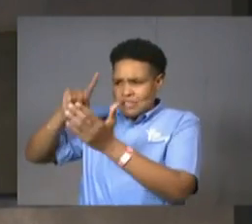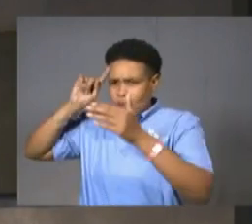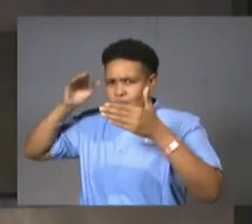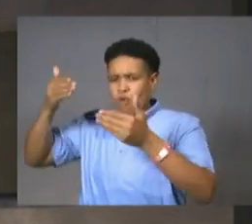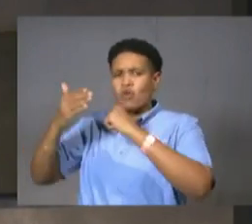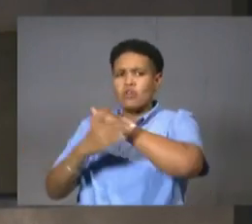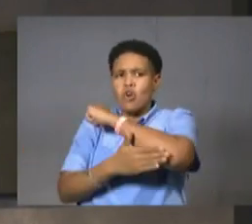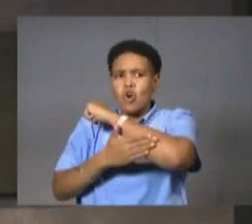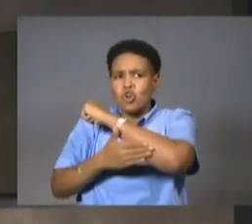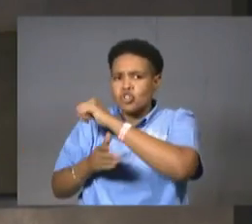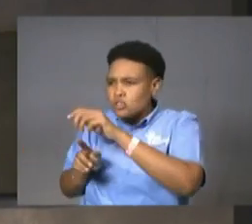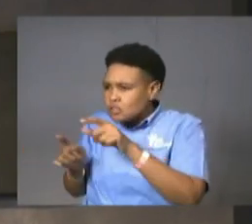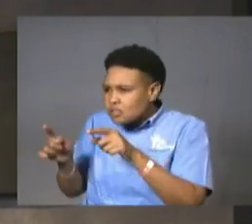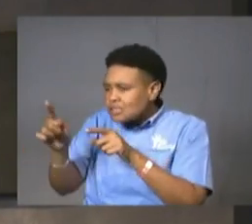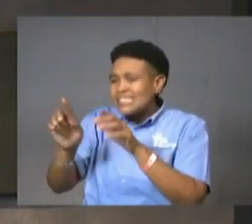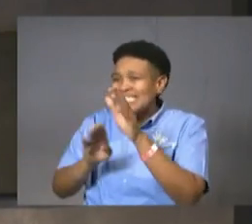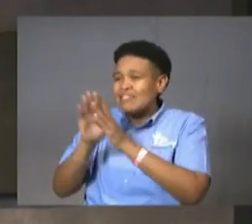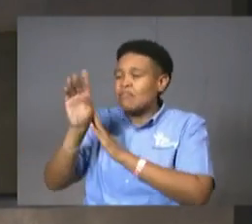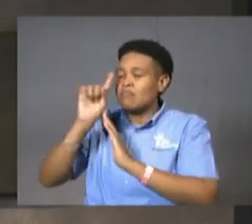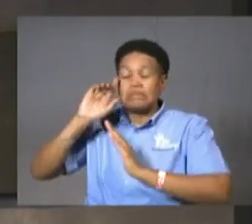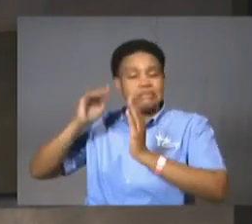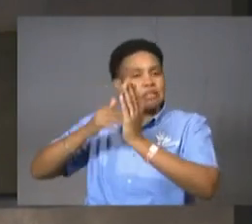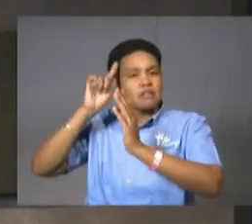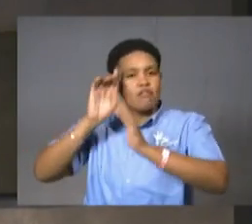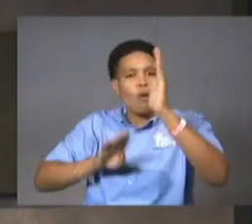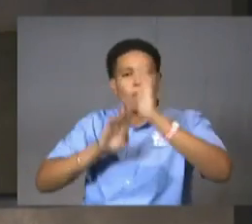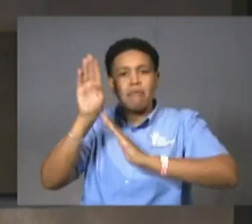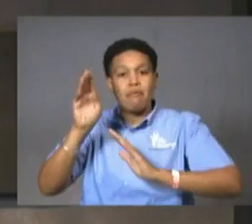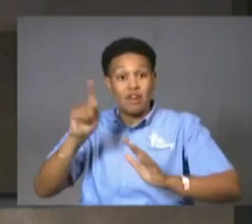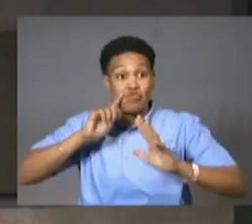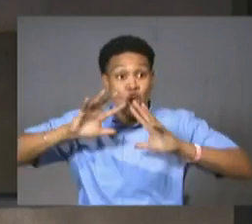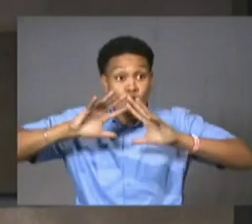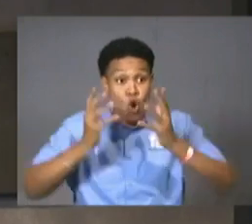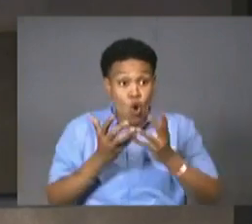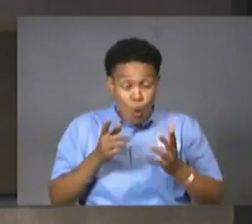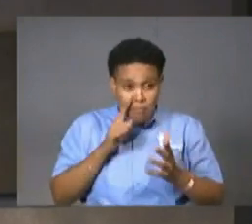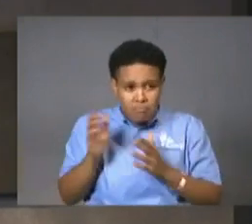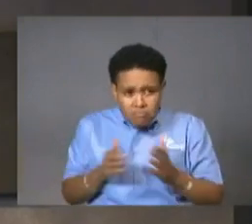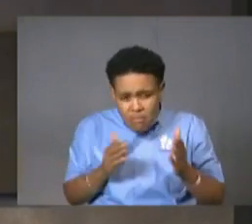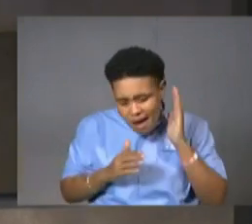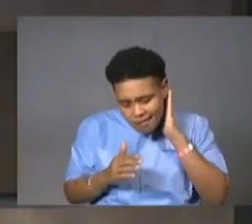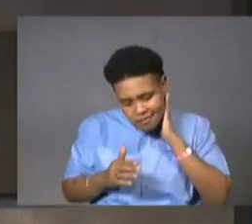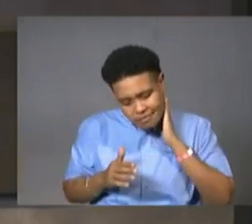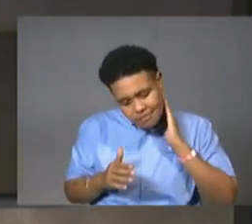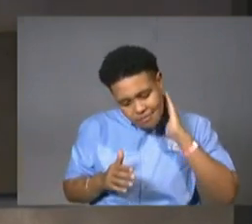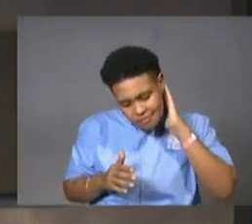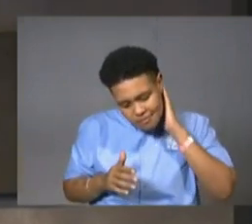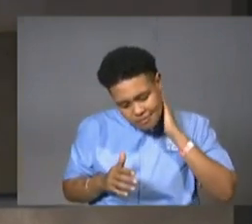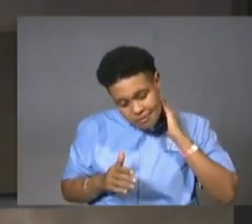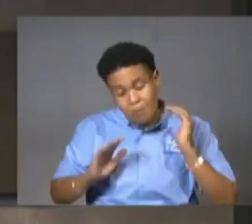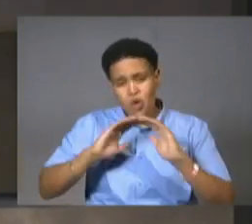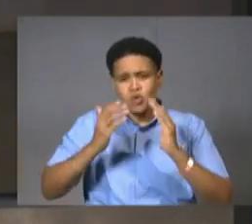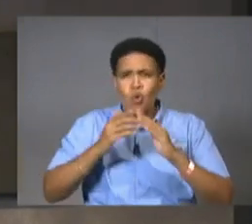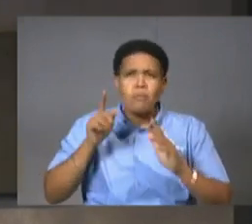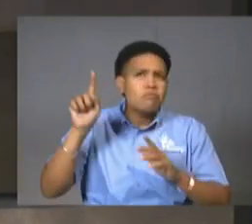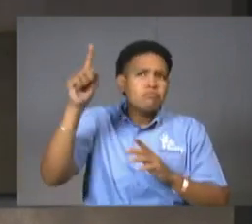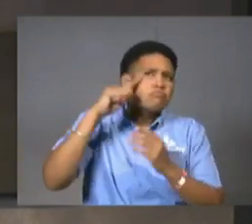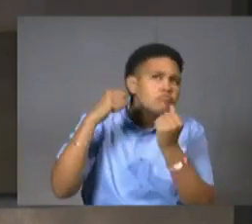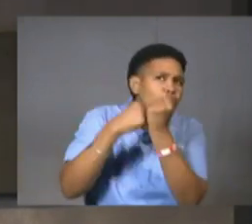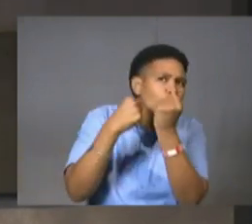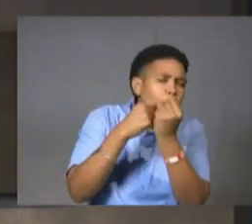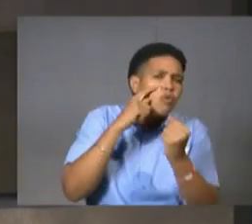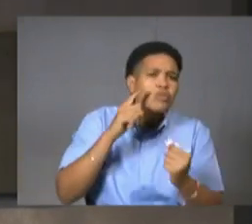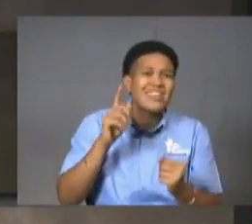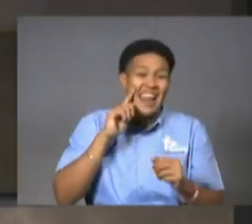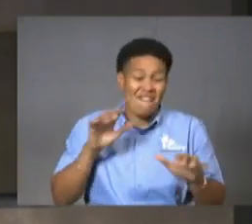any recovery. There's global logistics and global outsourcing as a third leg of the economy, and